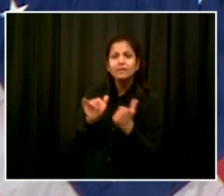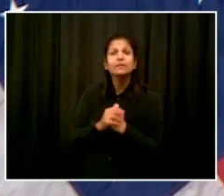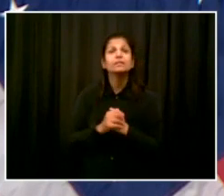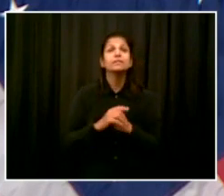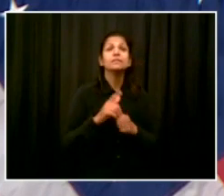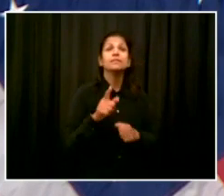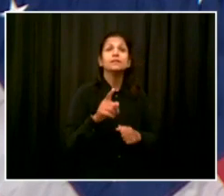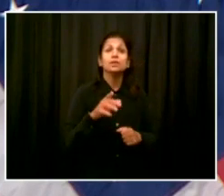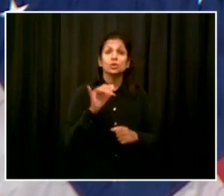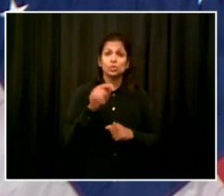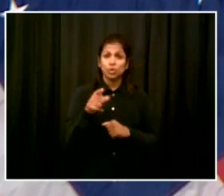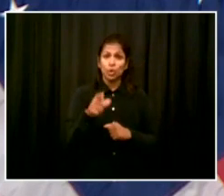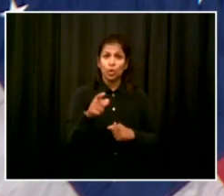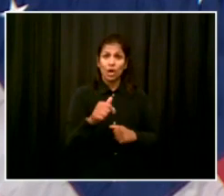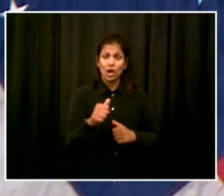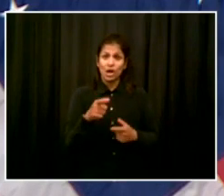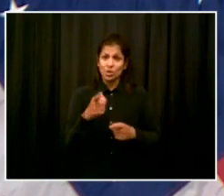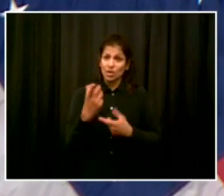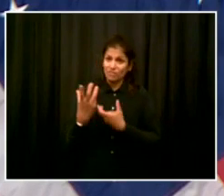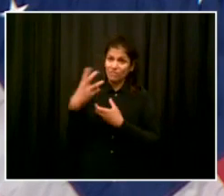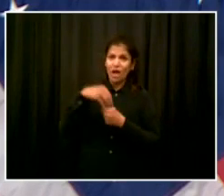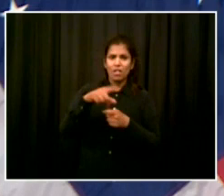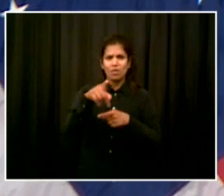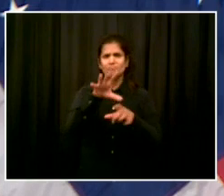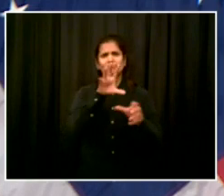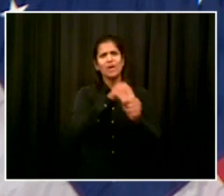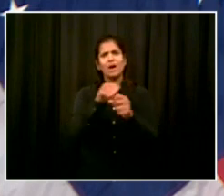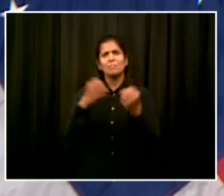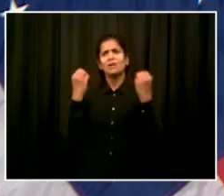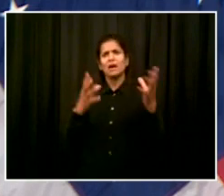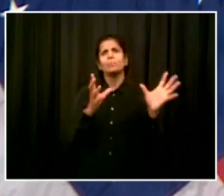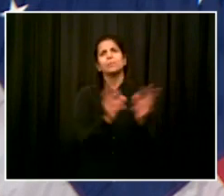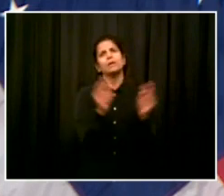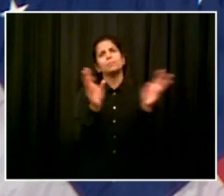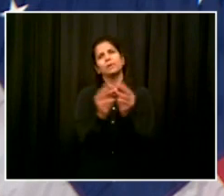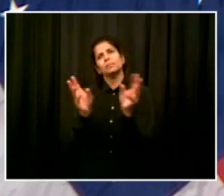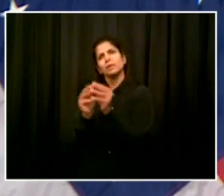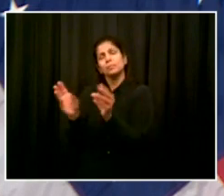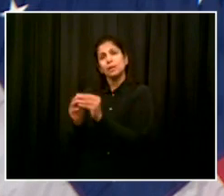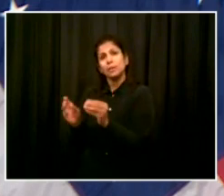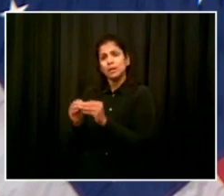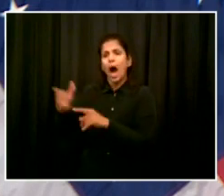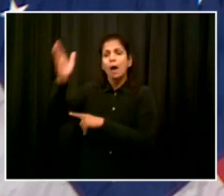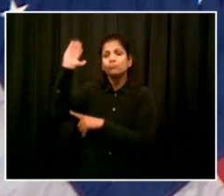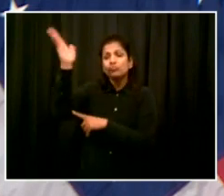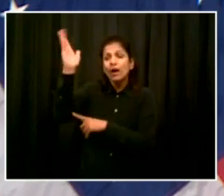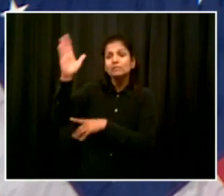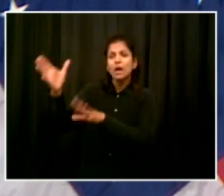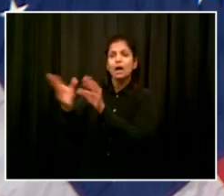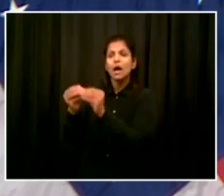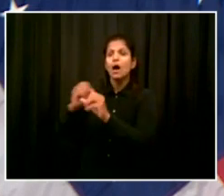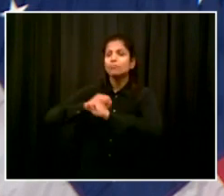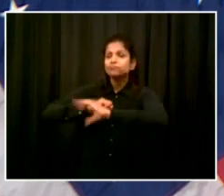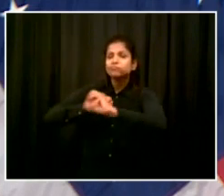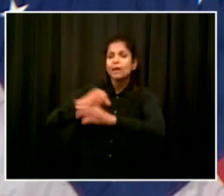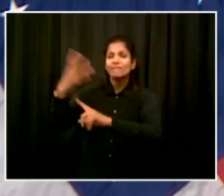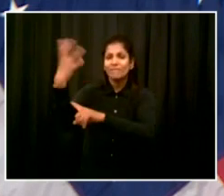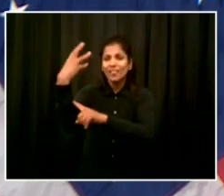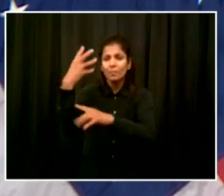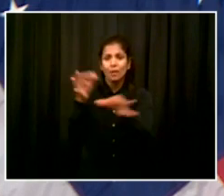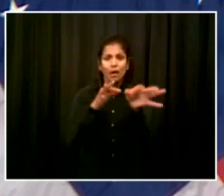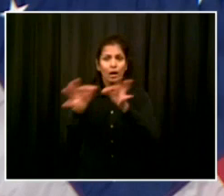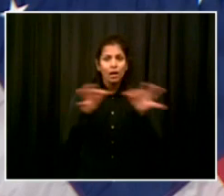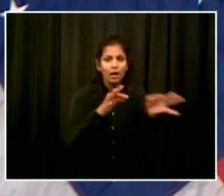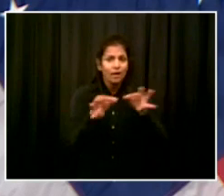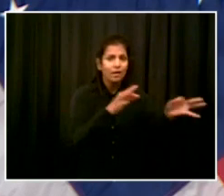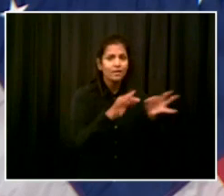on. We are seeing a significant uptick in gang violence. We know exactly who's involved. If you